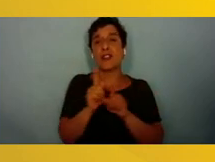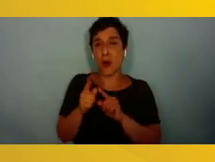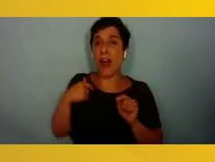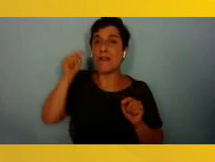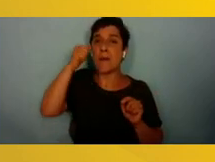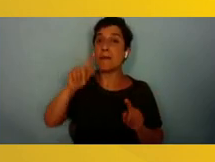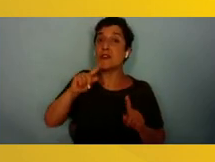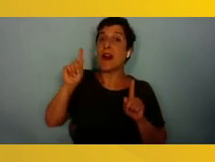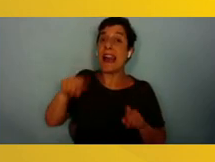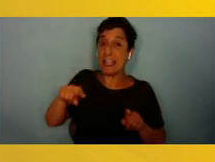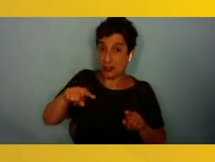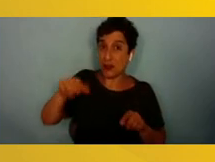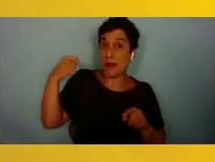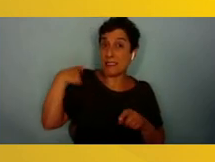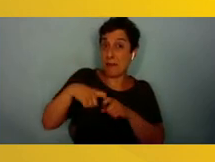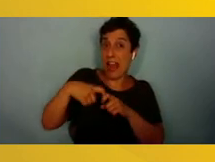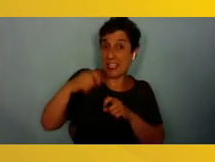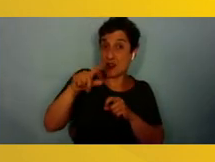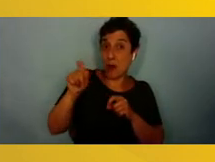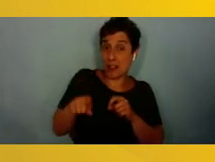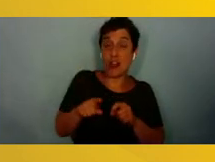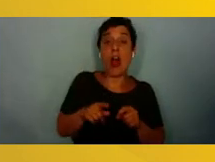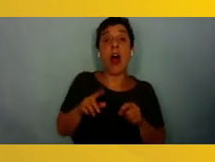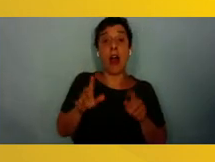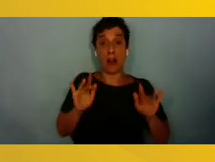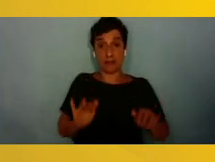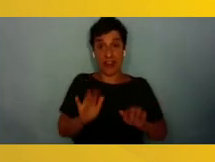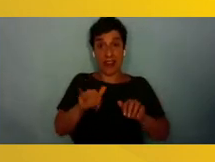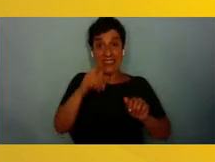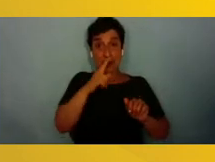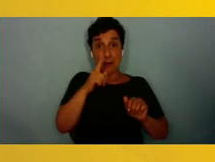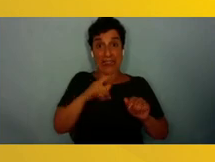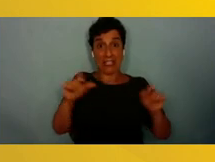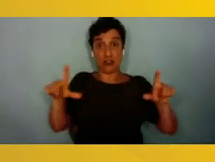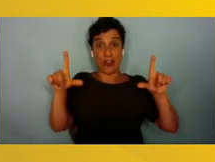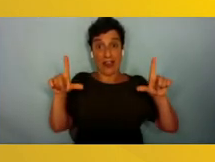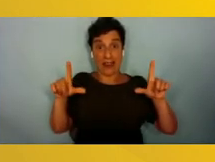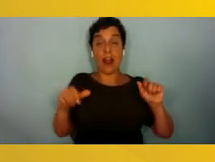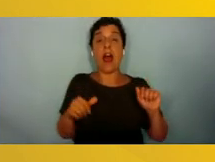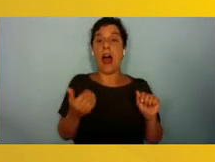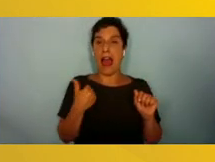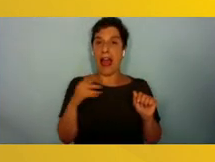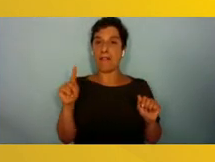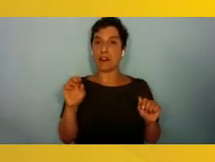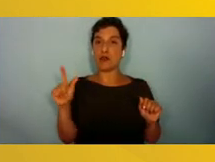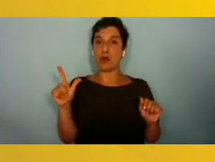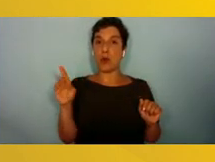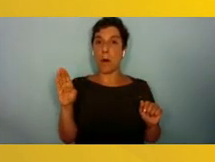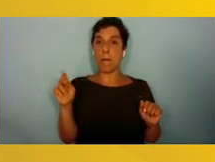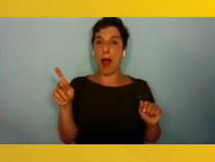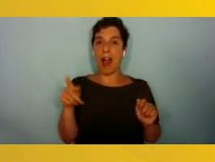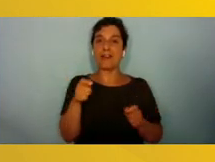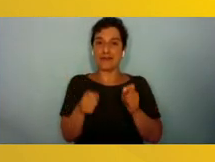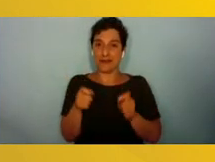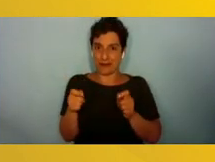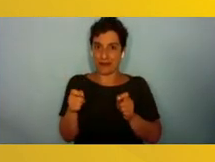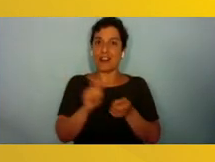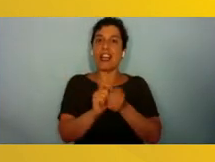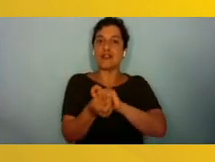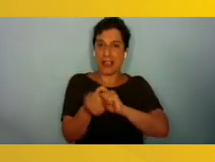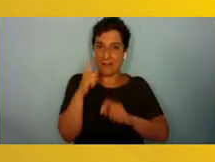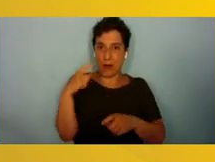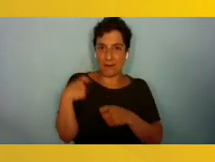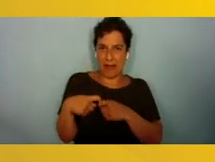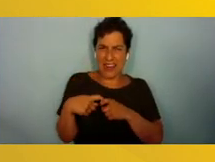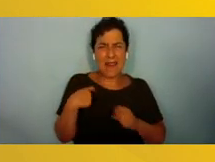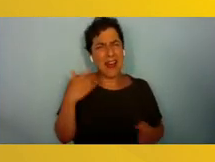Spanish question. When you're playing the simulation, there is a toolbox that you can change it to be in Spanish. I was like, I know we